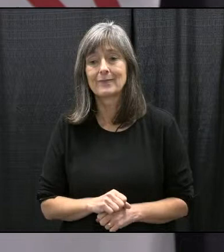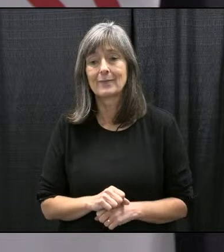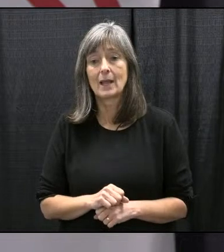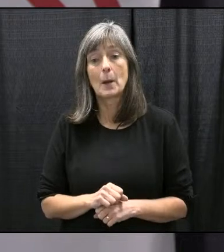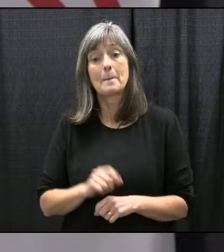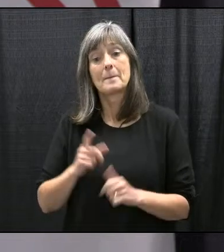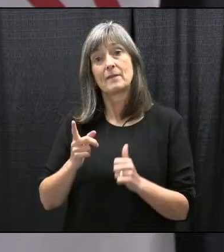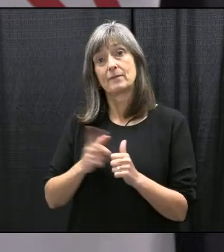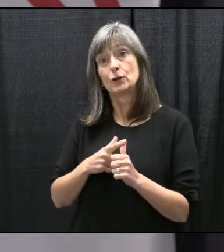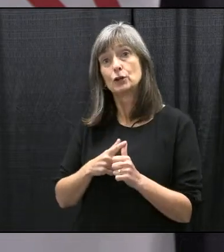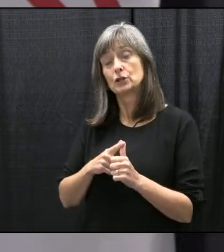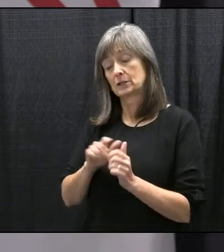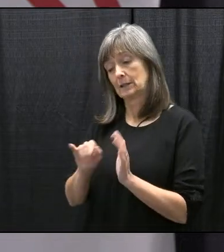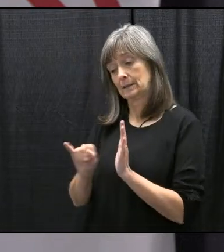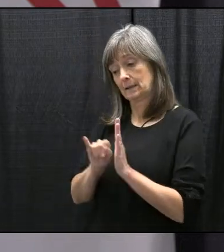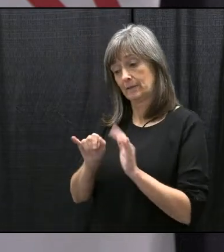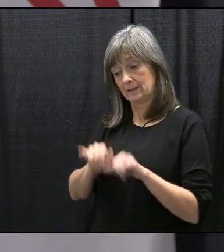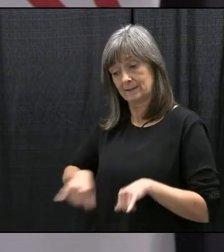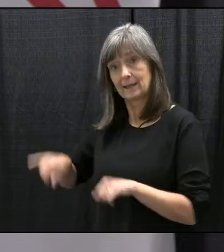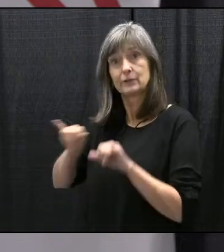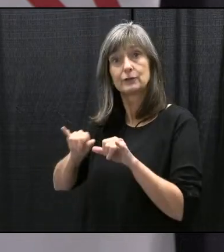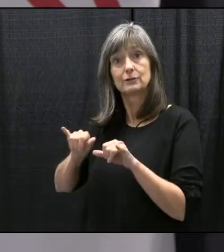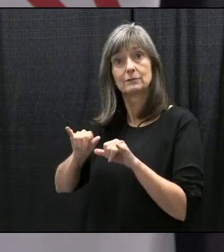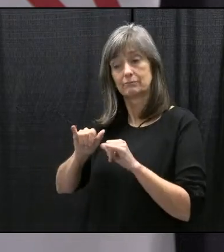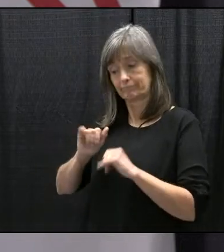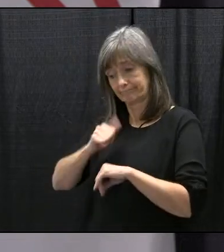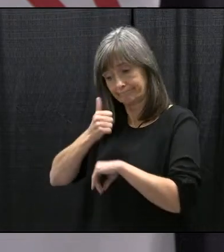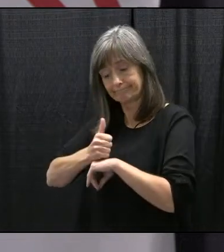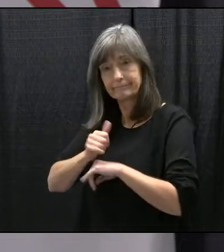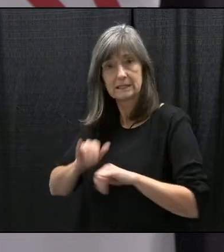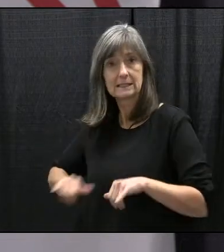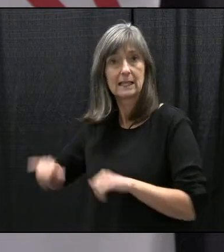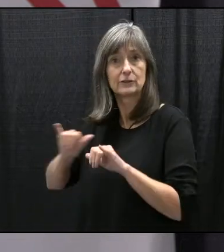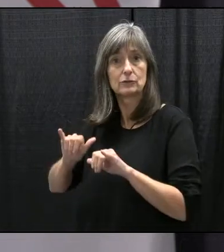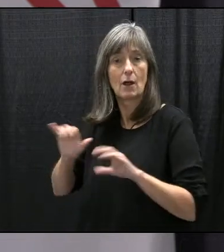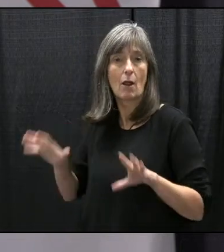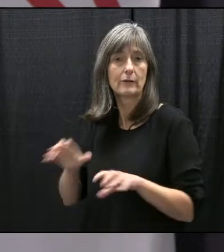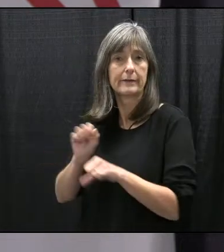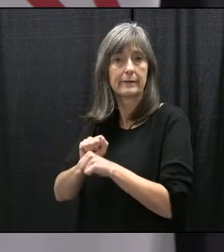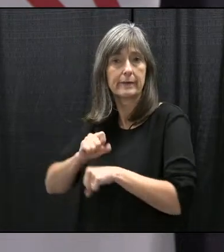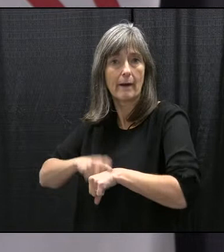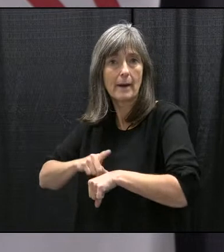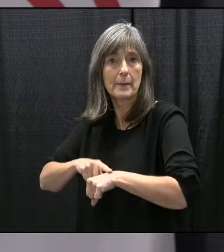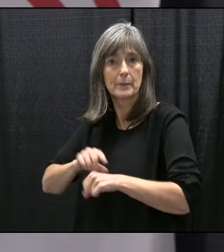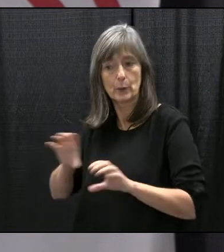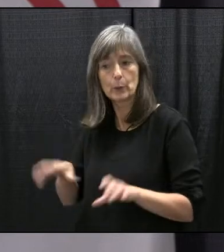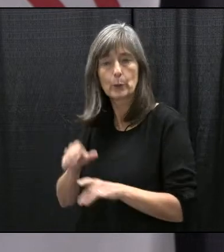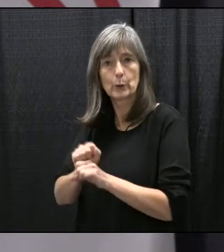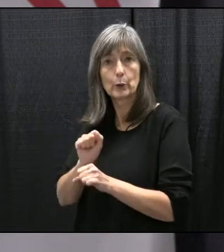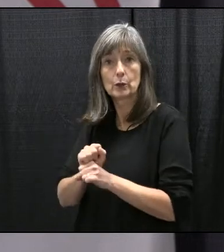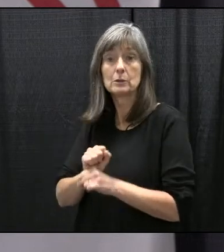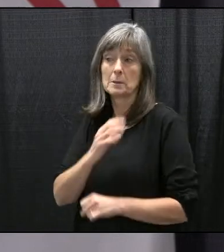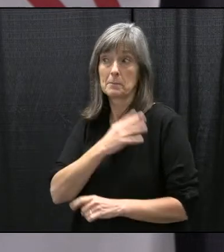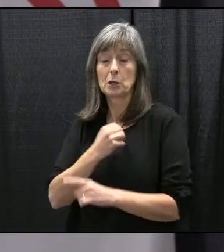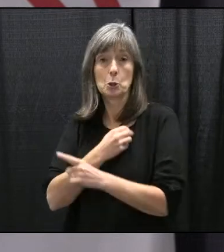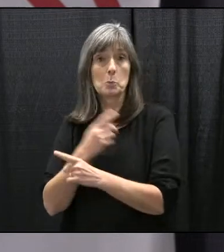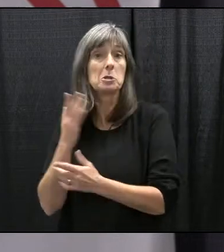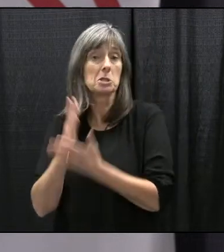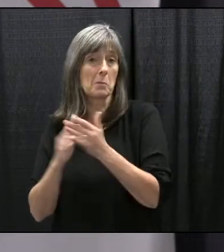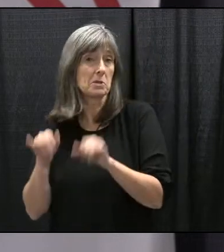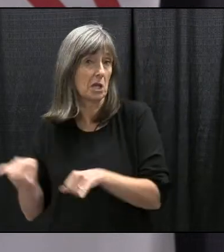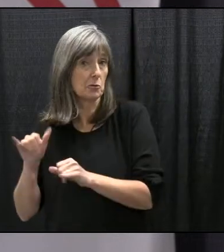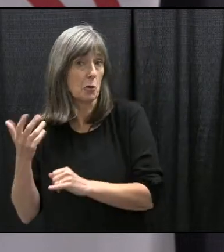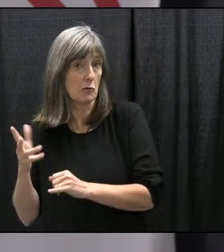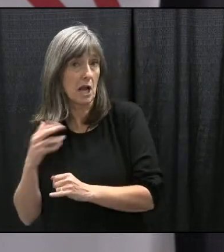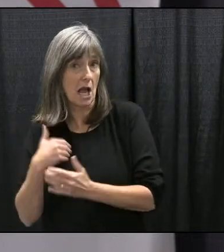those standards is going to take time and effort. But we can learn from those provinces, whether it's Manitoba, who has some standards in place, so